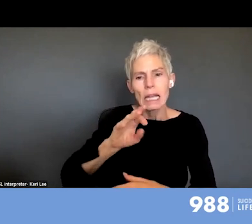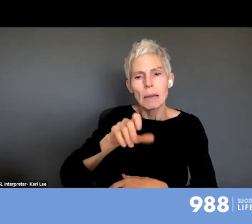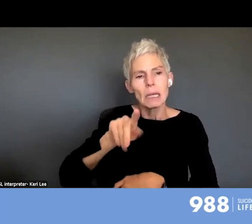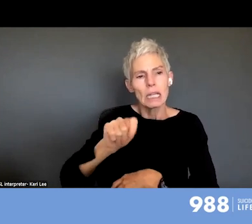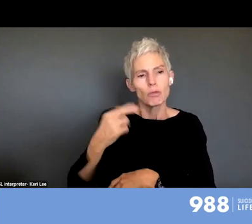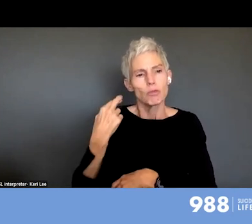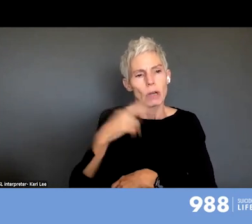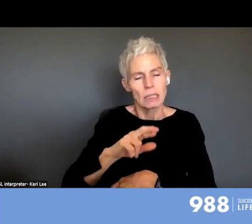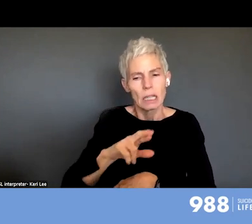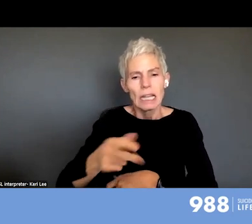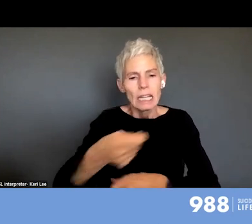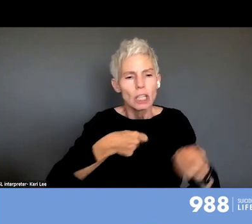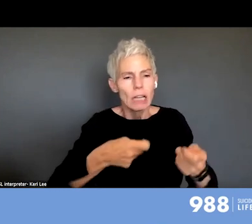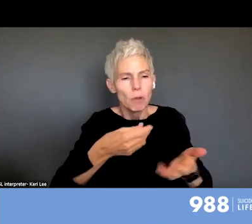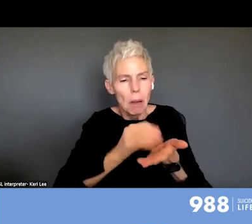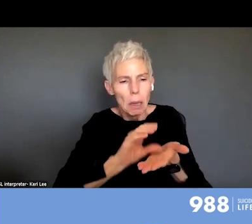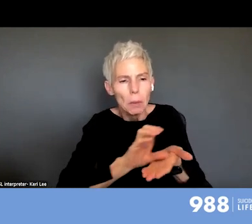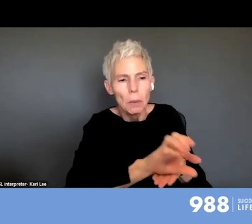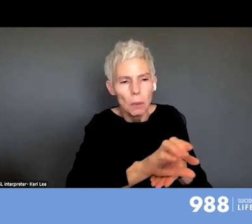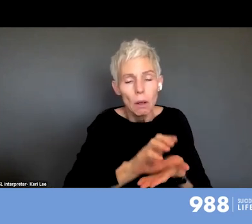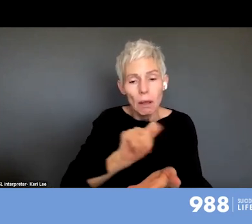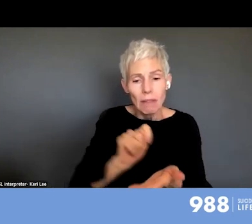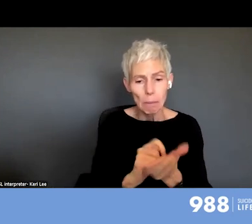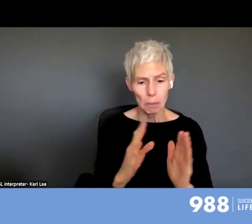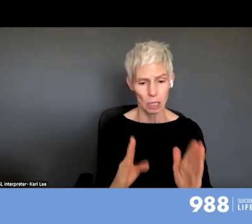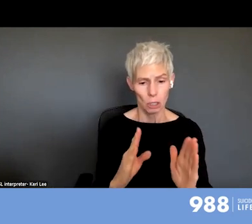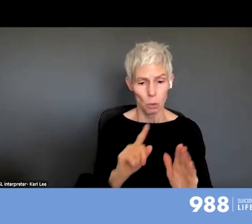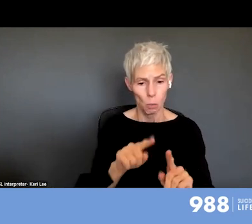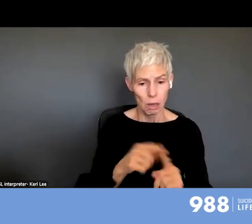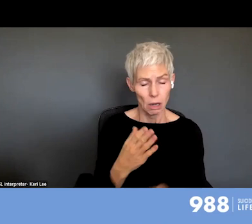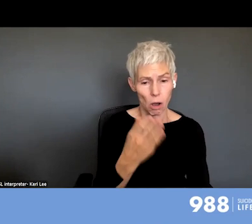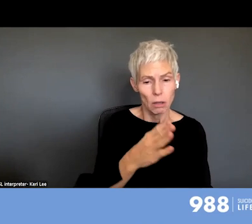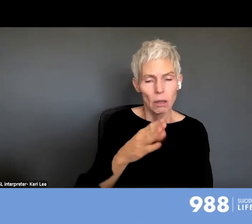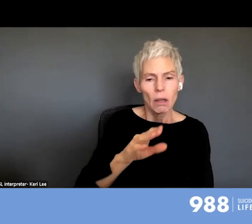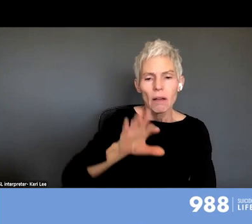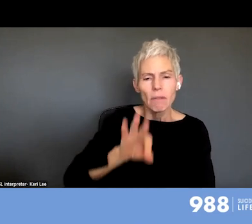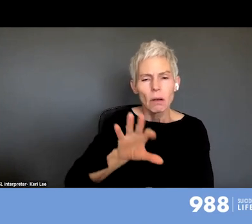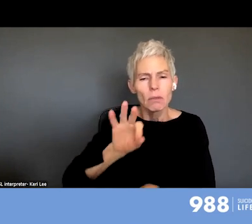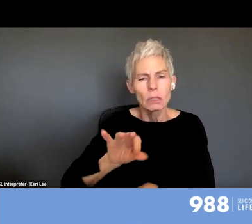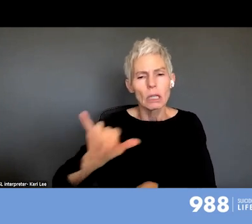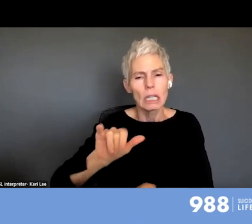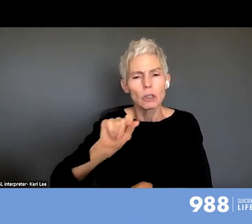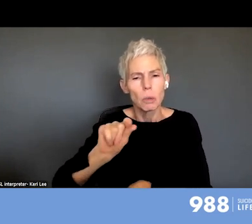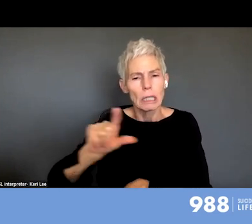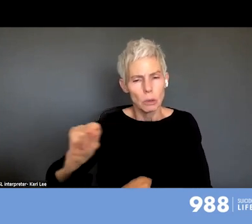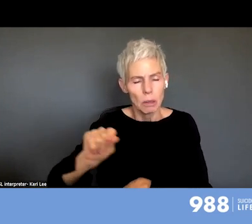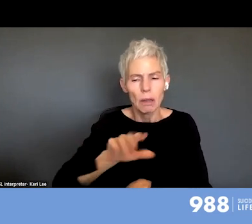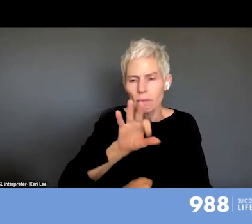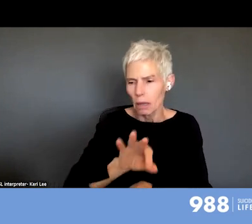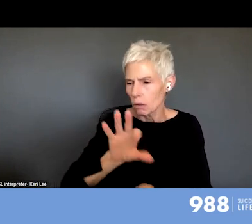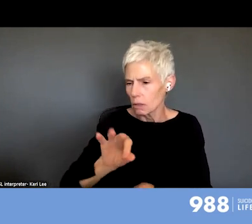stipend. And the period in which this was offered was federal fiscal year 2020 and federal fiscal year